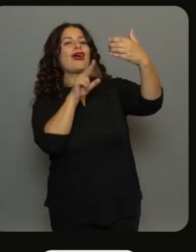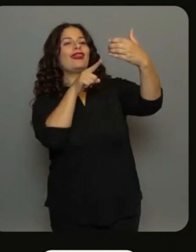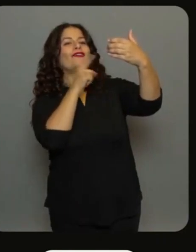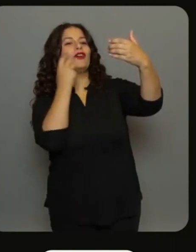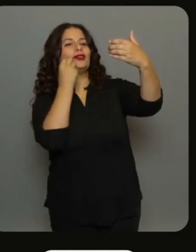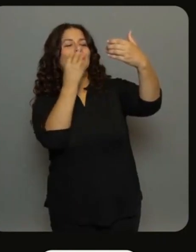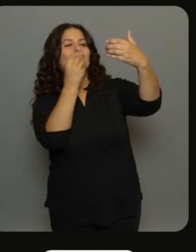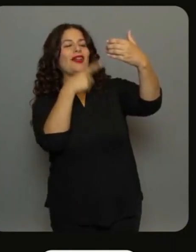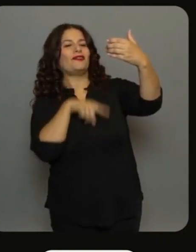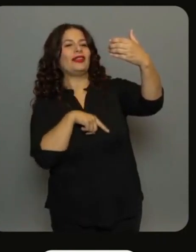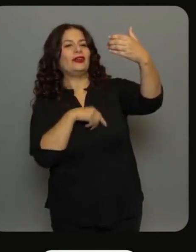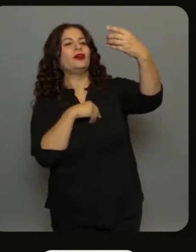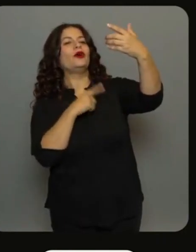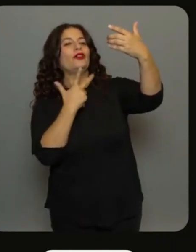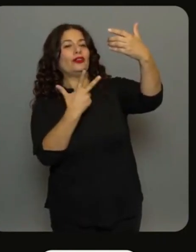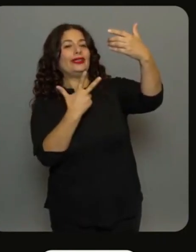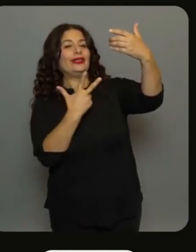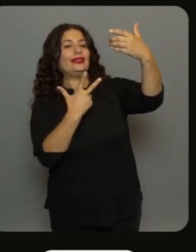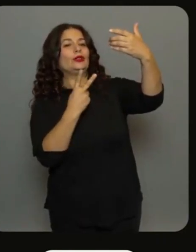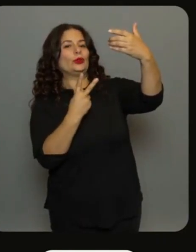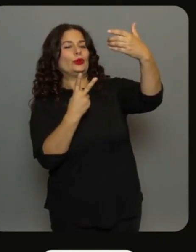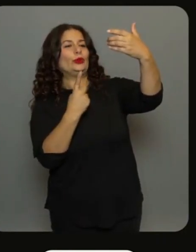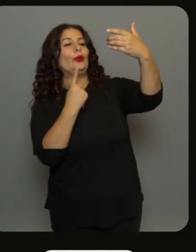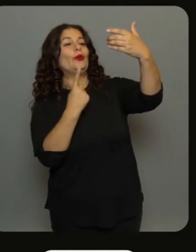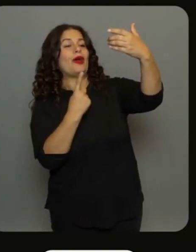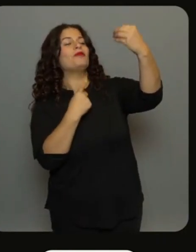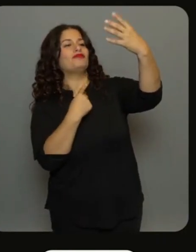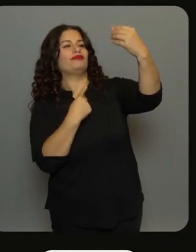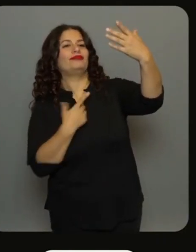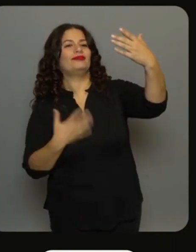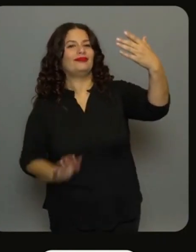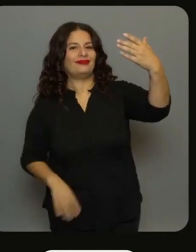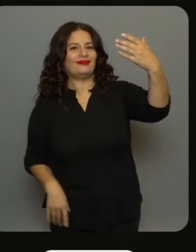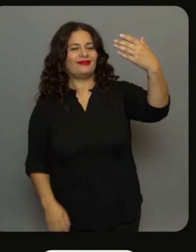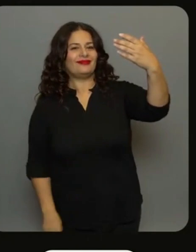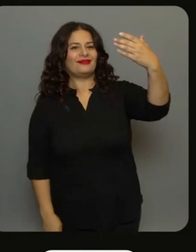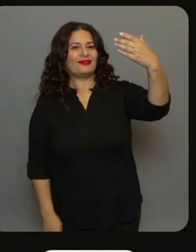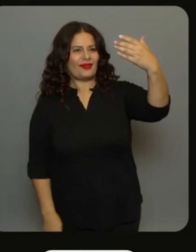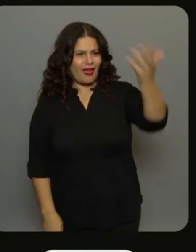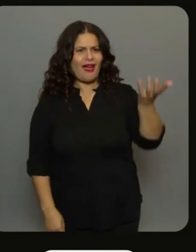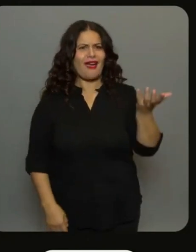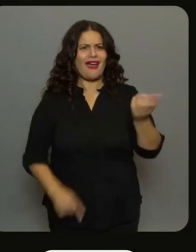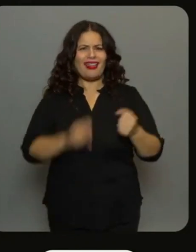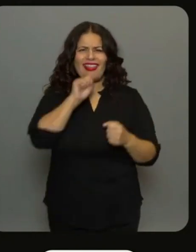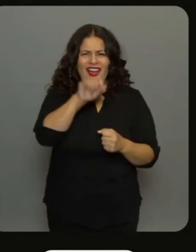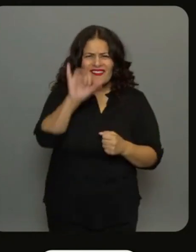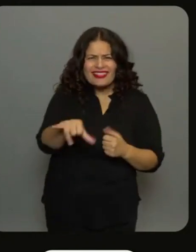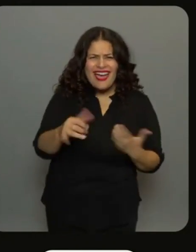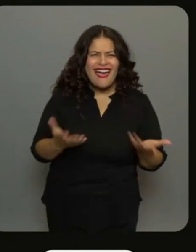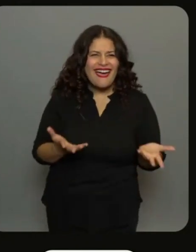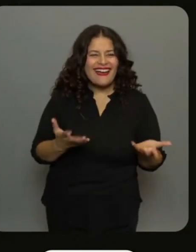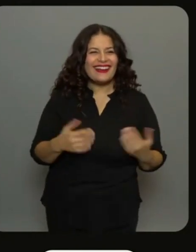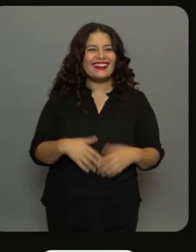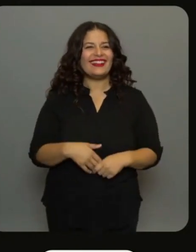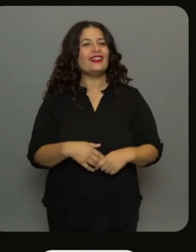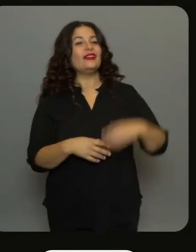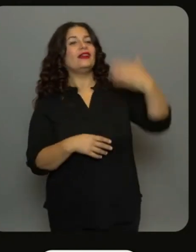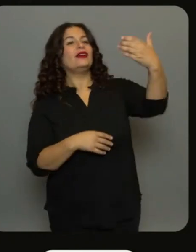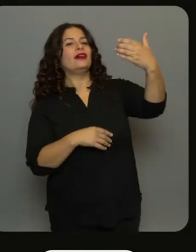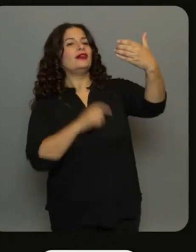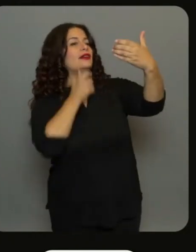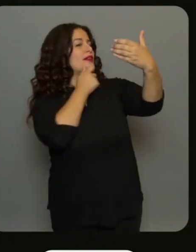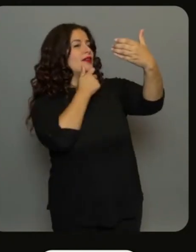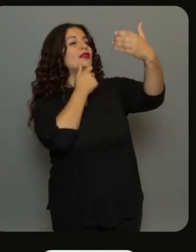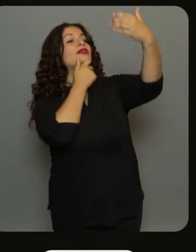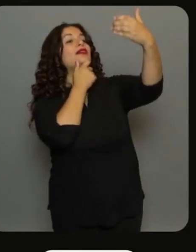3, 2, 1. Photo taken. One face. Oh my One god, I face. love Selfie. this. Move your phone right and up. Ready